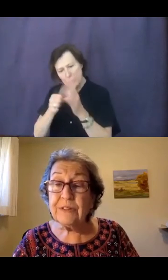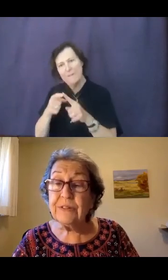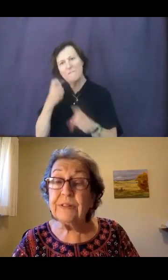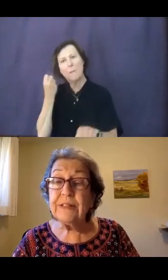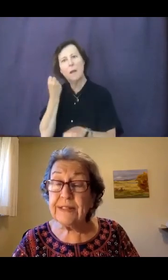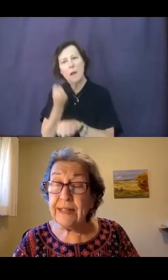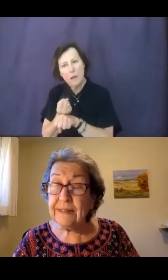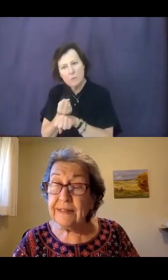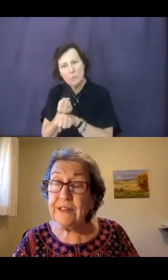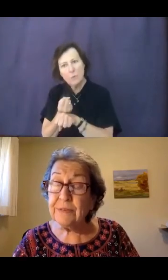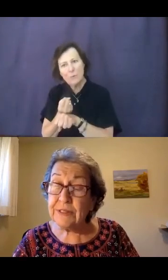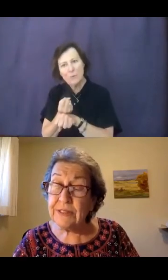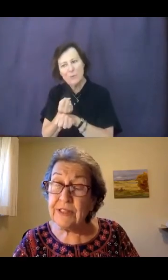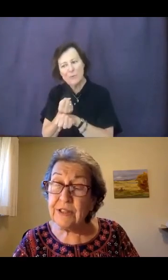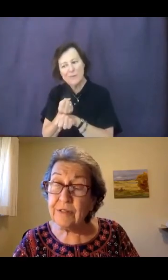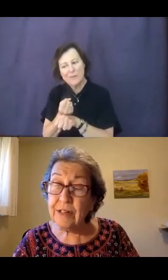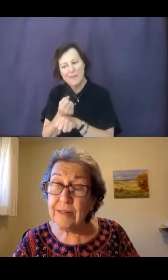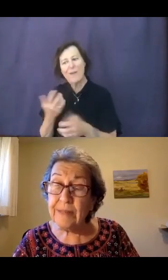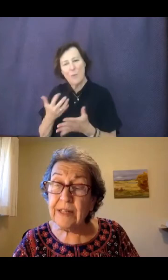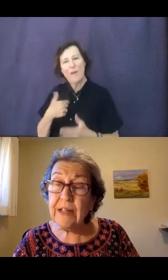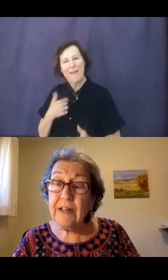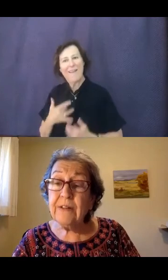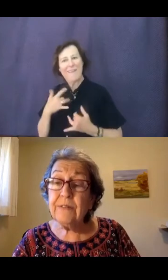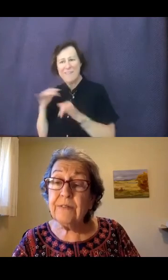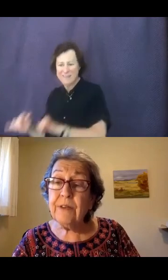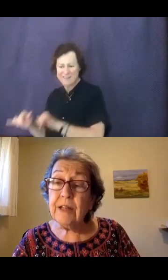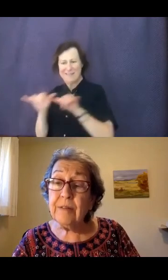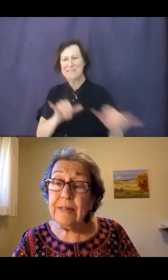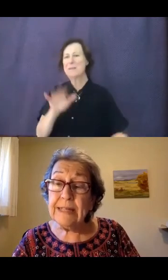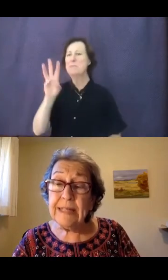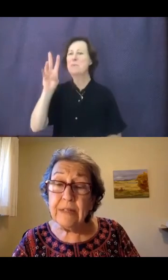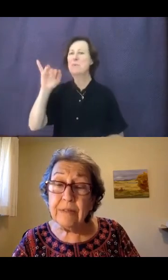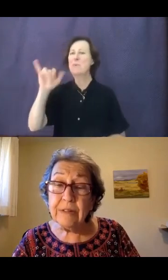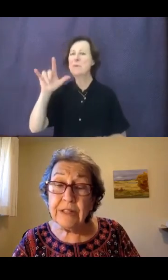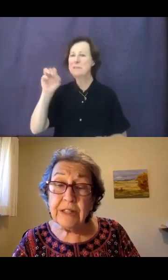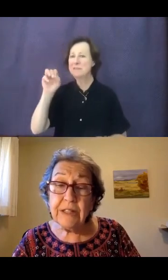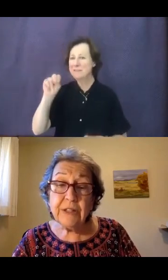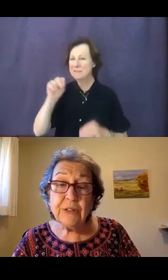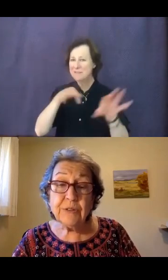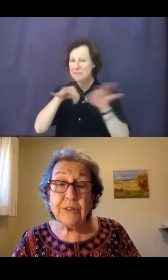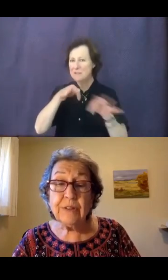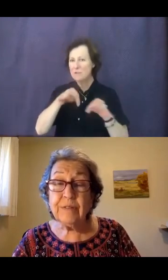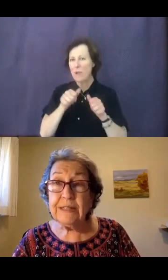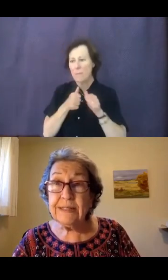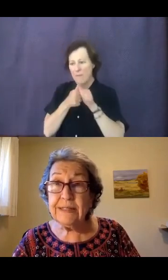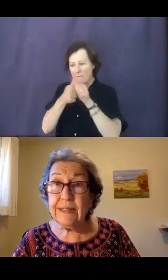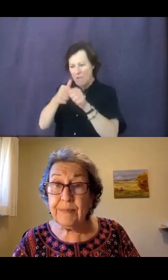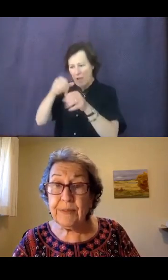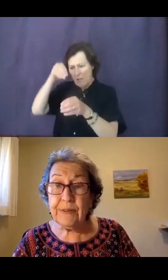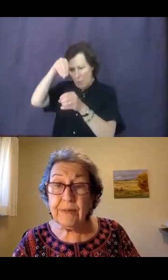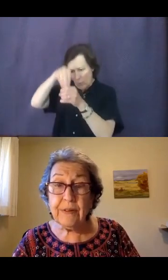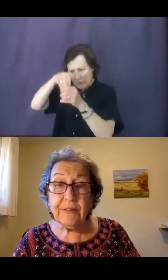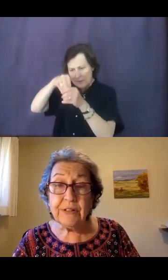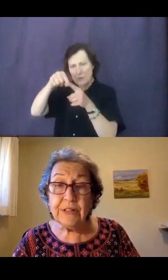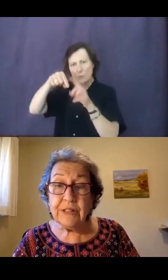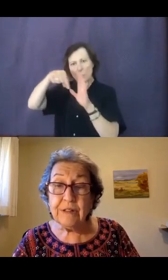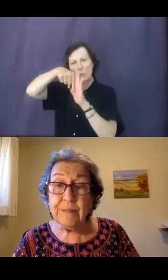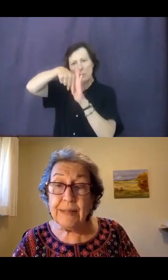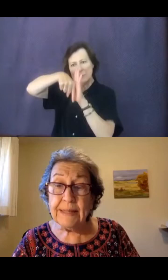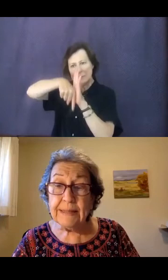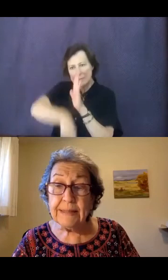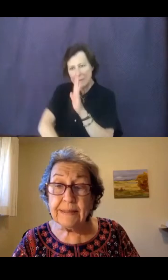was exactly as Wilson described, following it inward toward the greatest depth of our